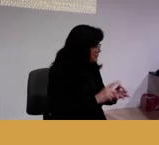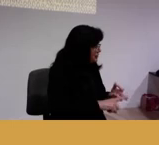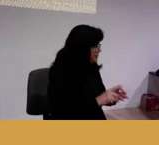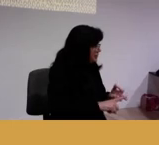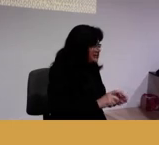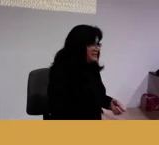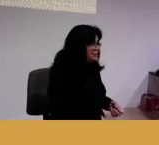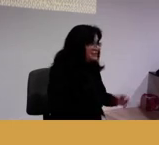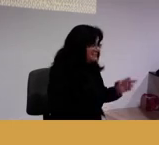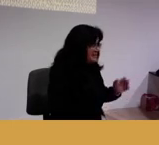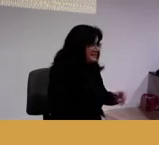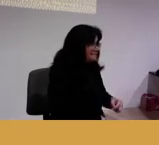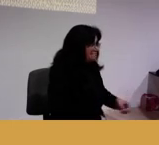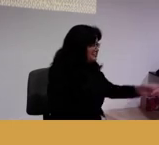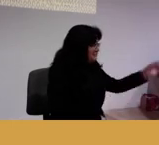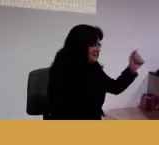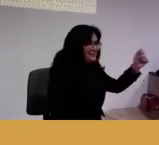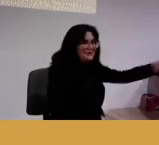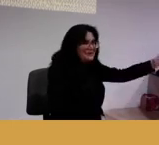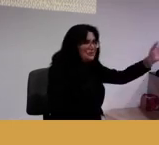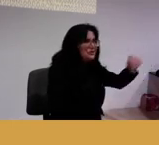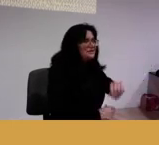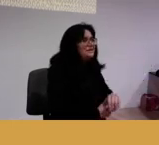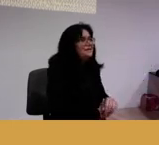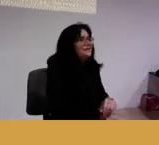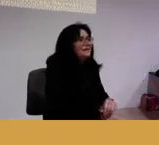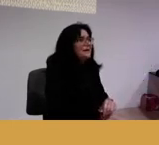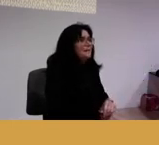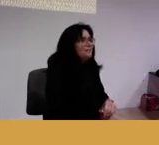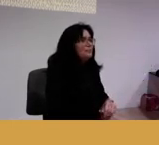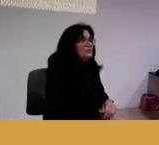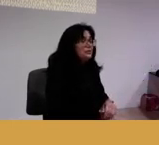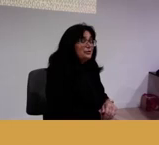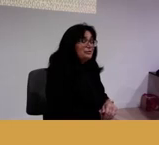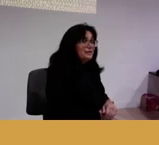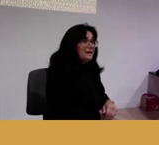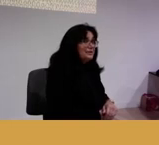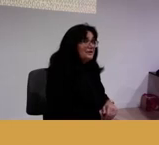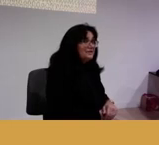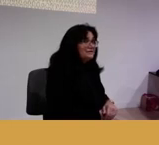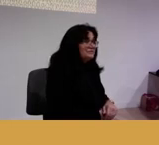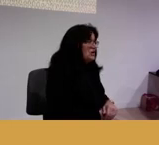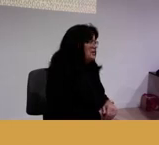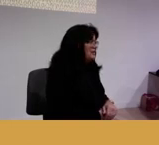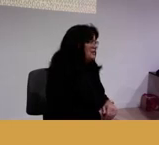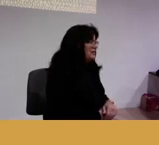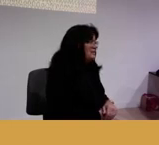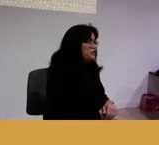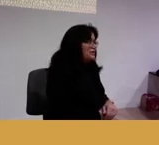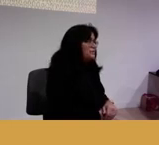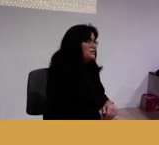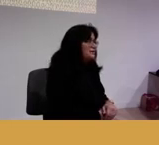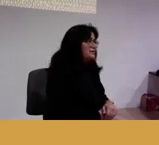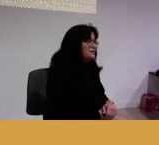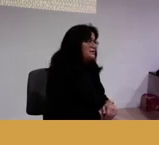know, modern Australian English. And I'd say, same thing, this poor kid. My daughter will be really happy. Why?